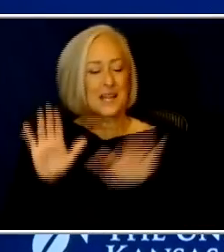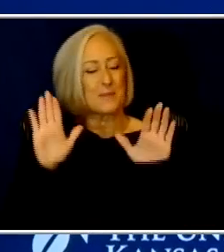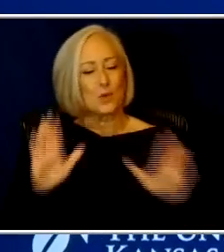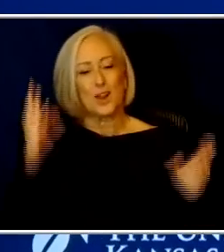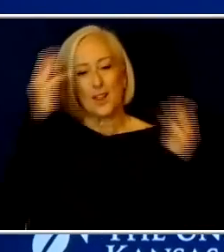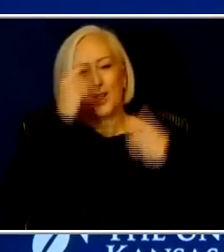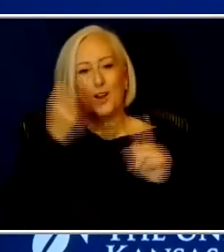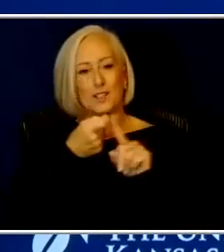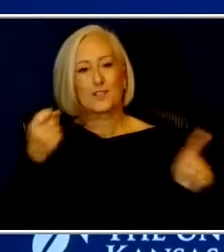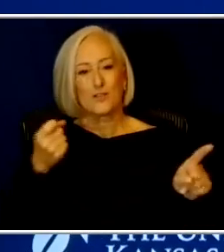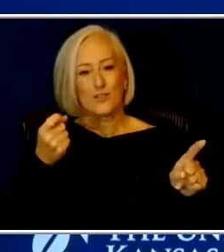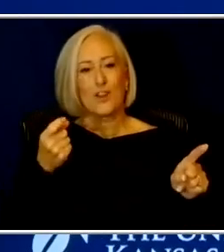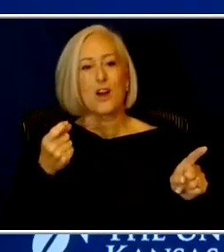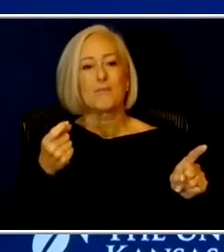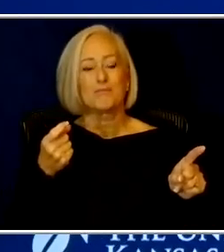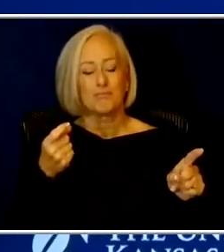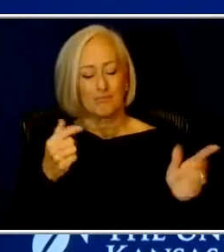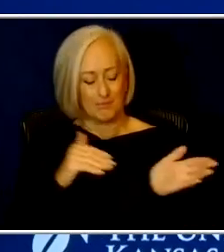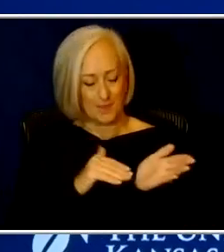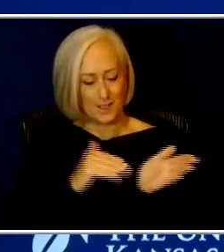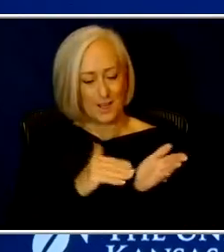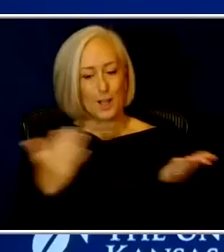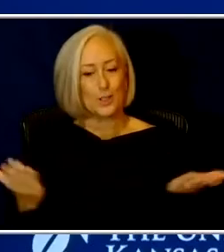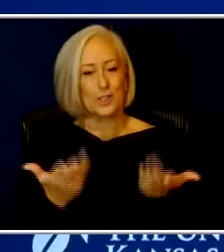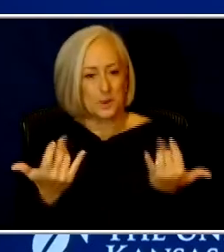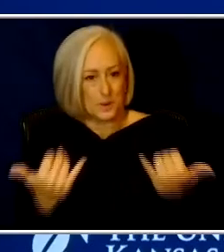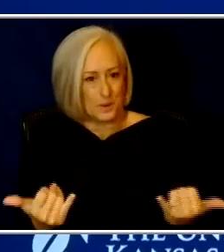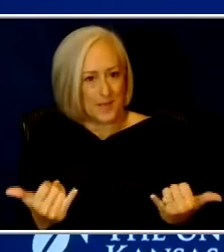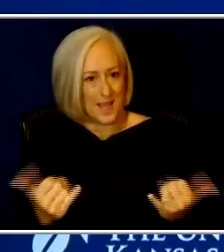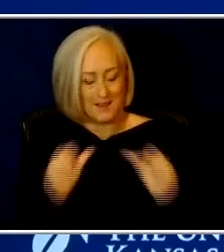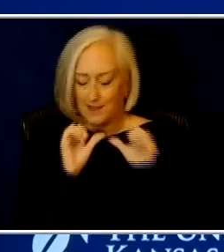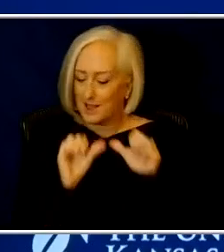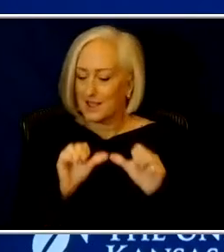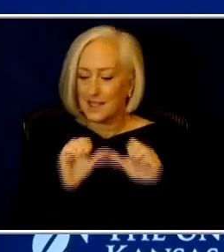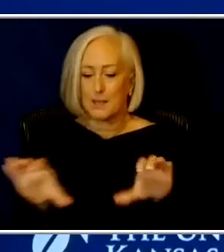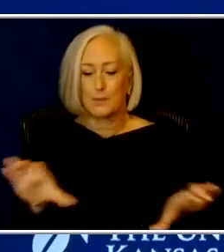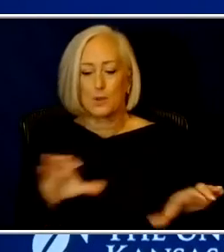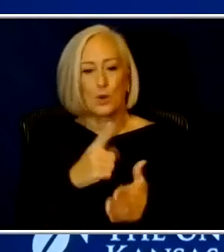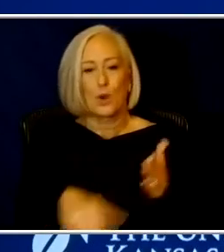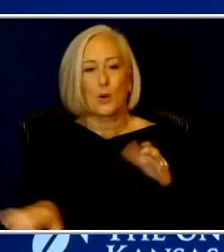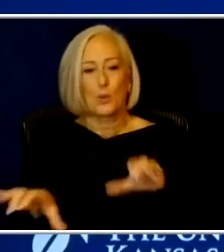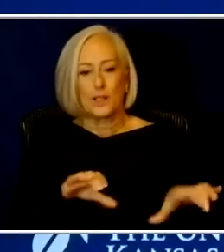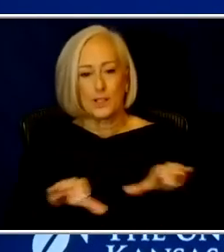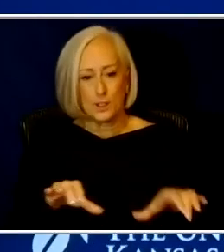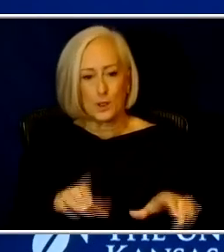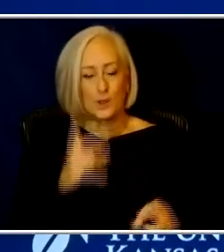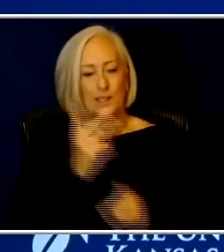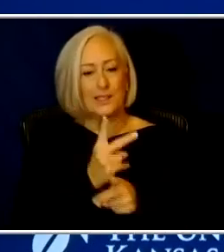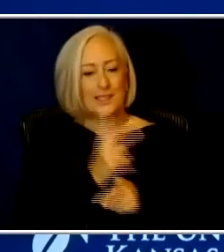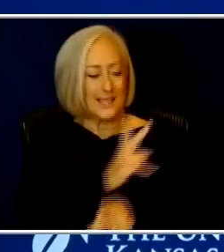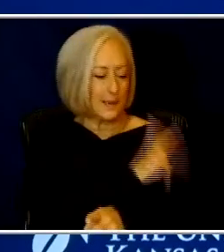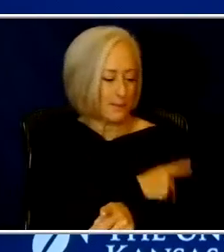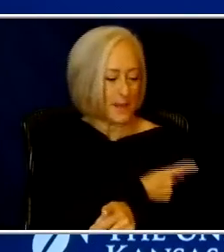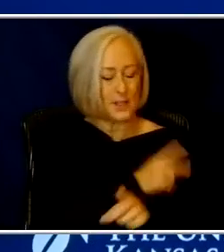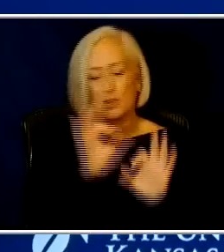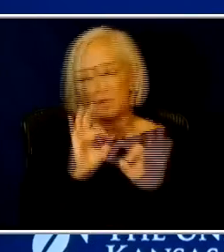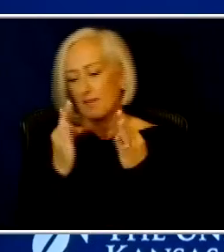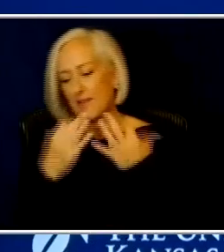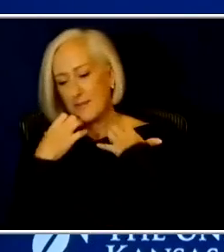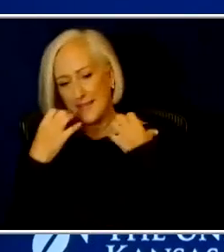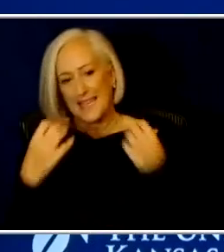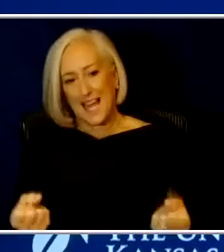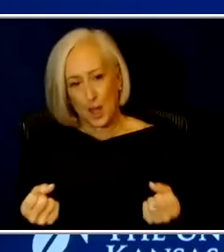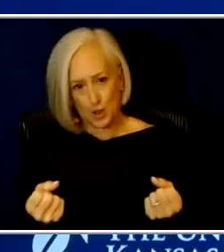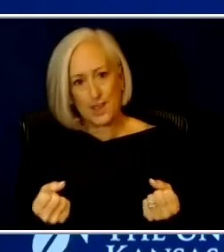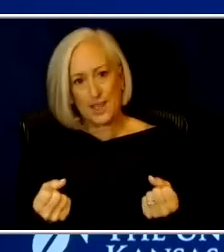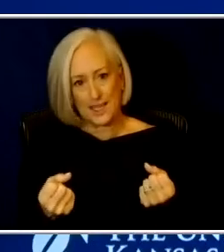and we just need to keep doing what we're doing, trying to keep patients and their families healthy, and